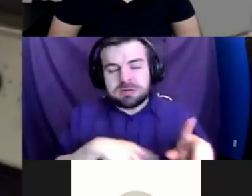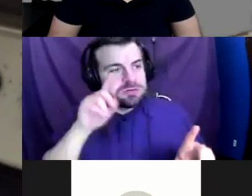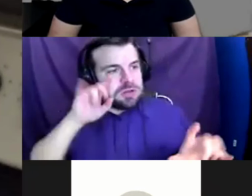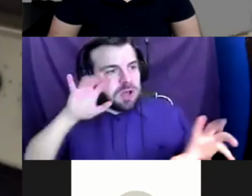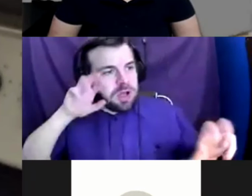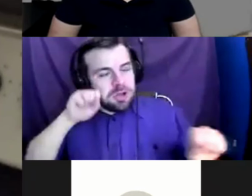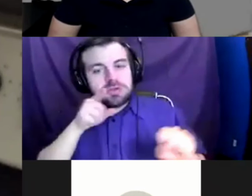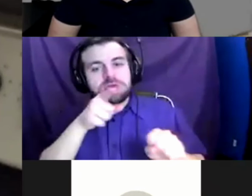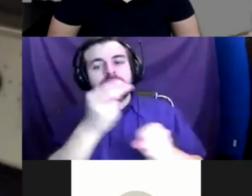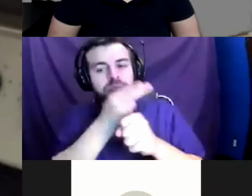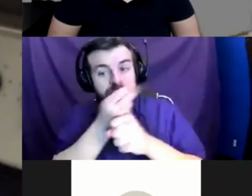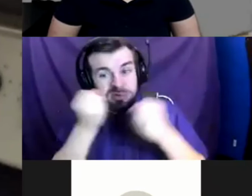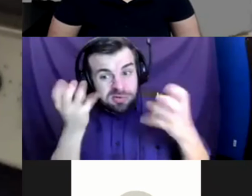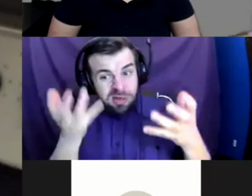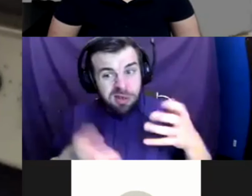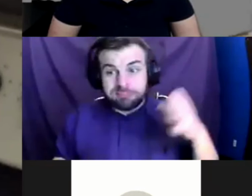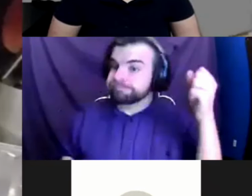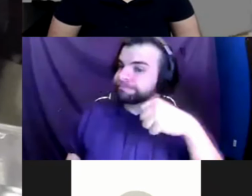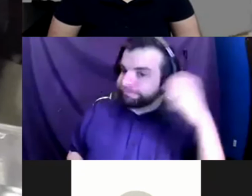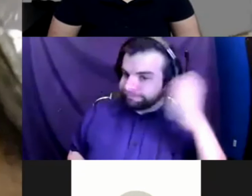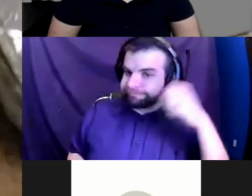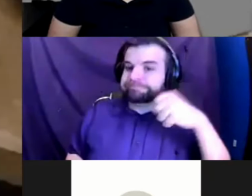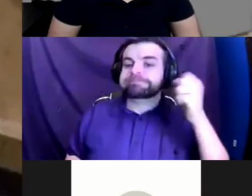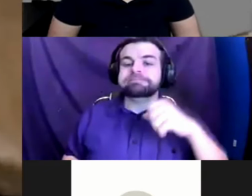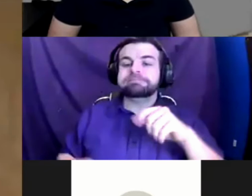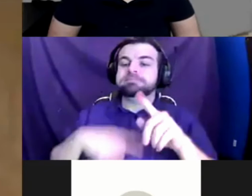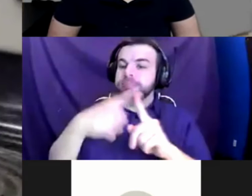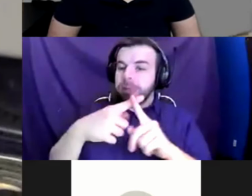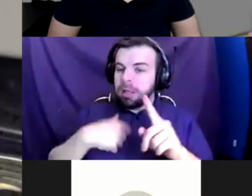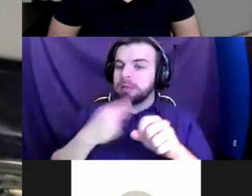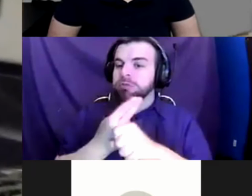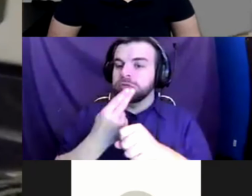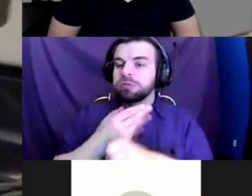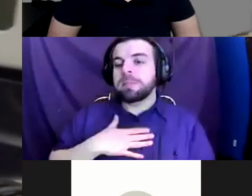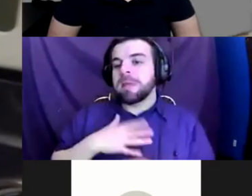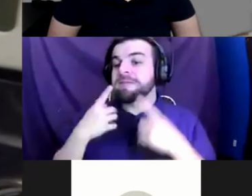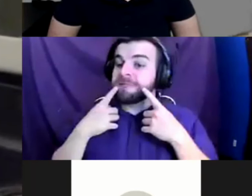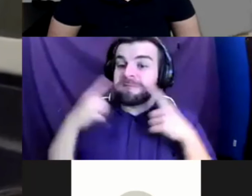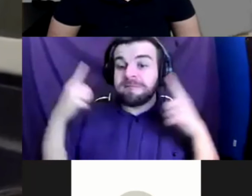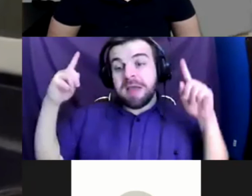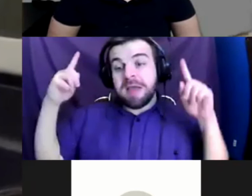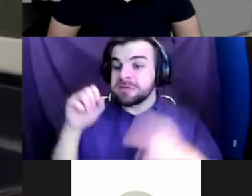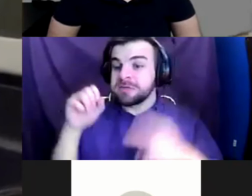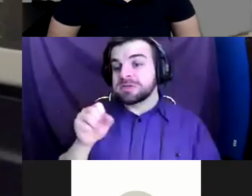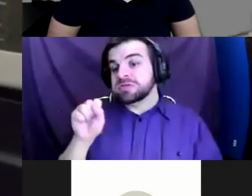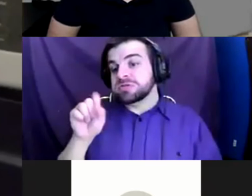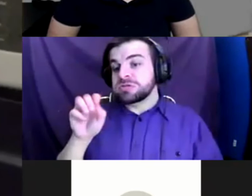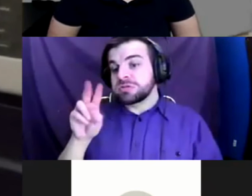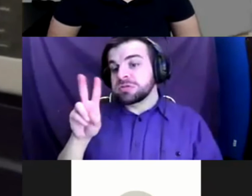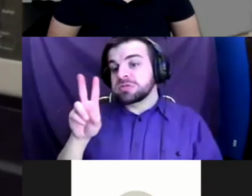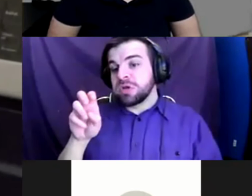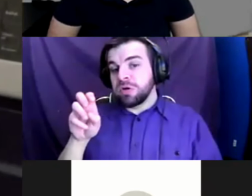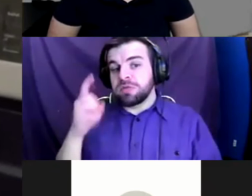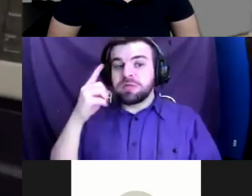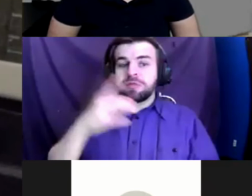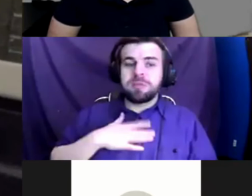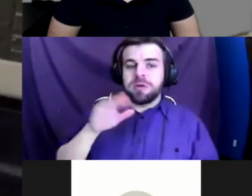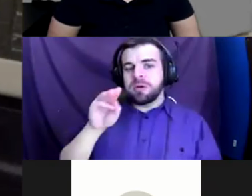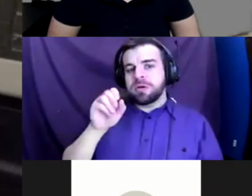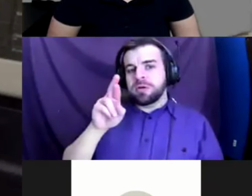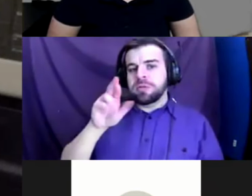my famous stove a lot too for my Marci's Keeping It Cooking cookbook. Still got to spice it up with